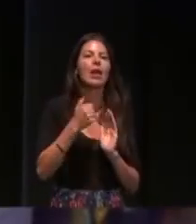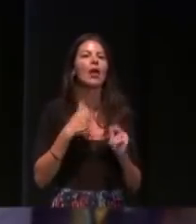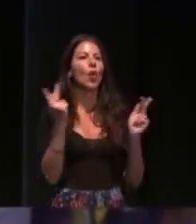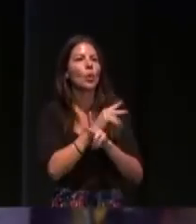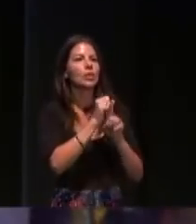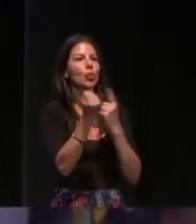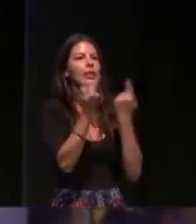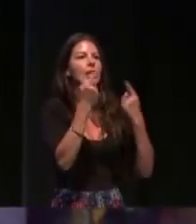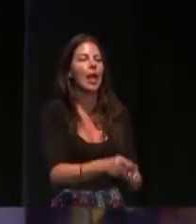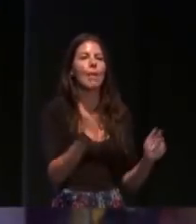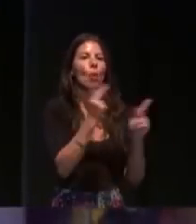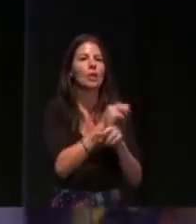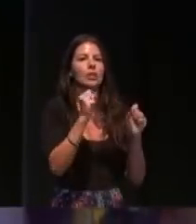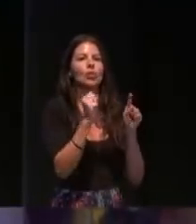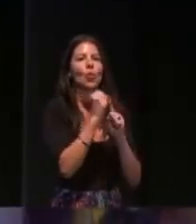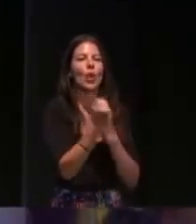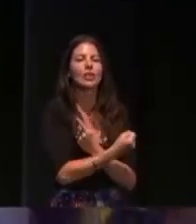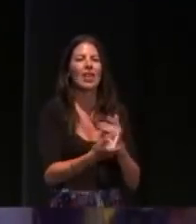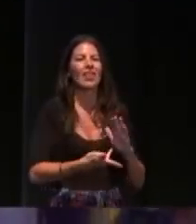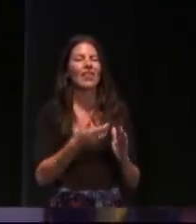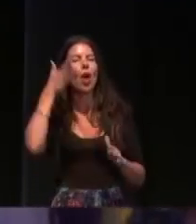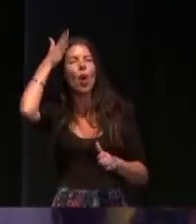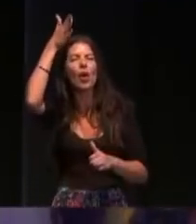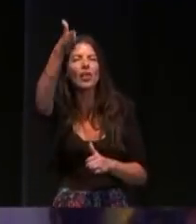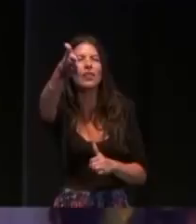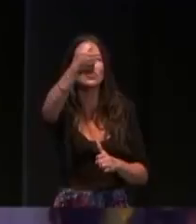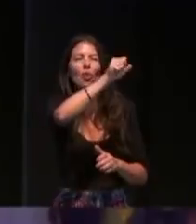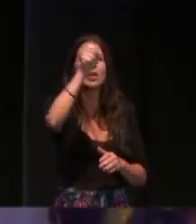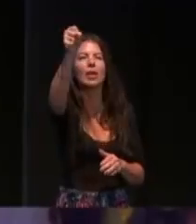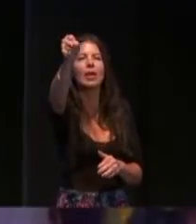worst-case scenarios implanted onto the future, you see.